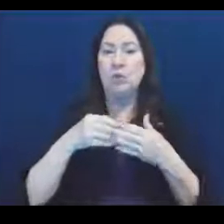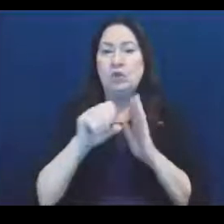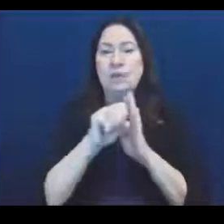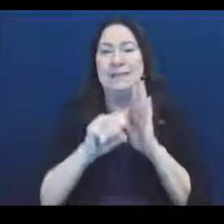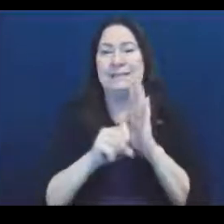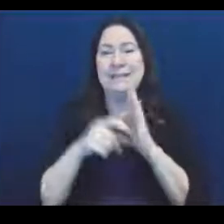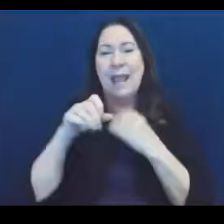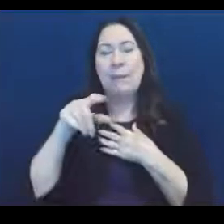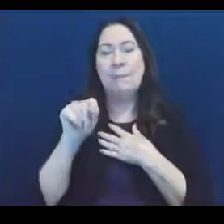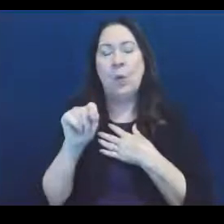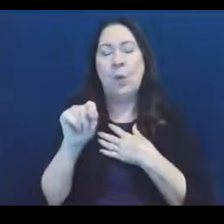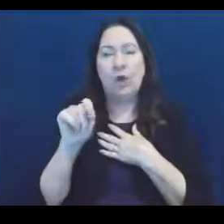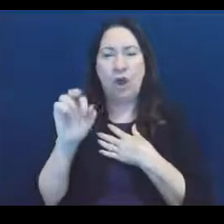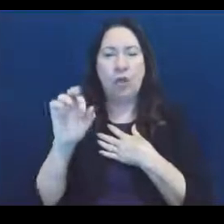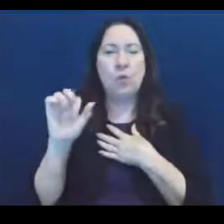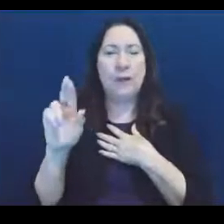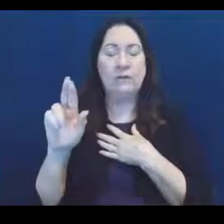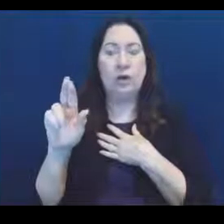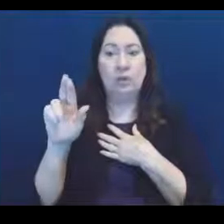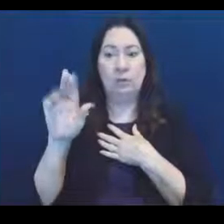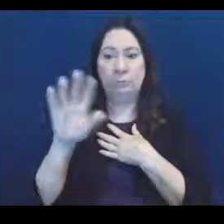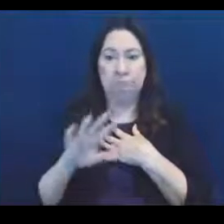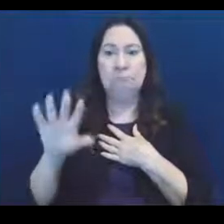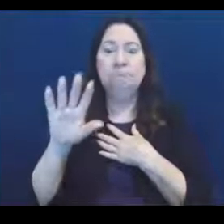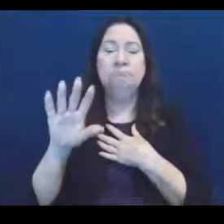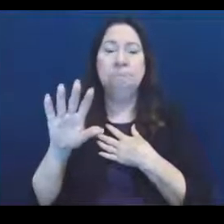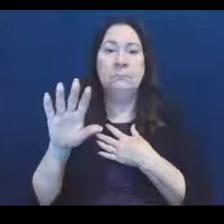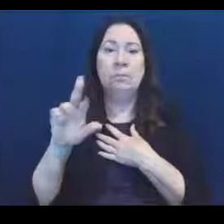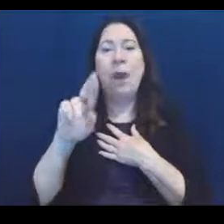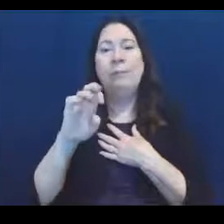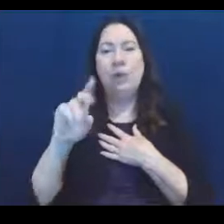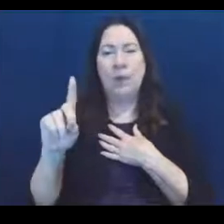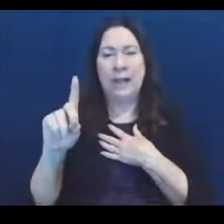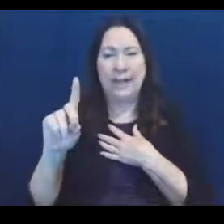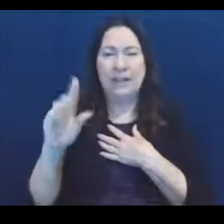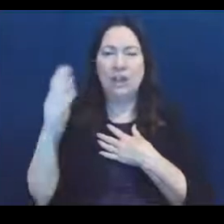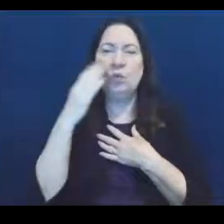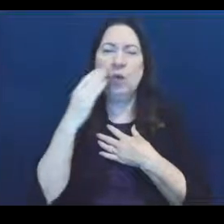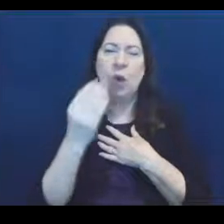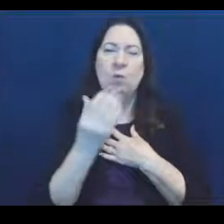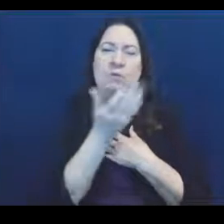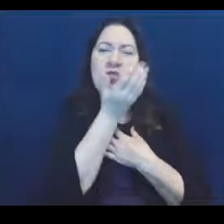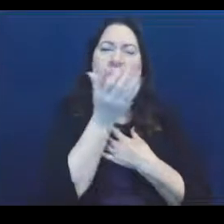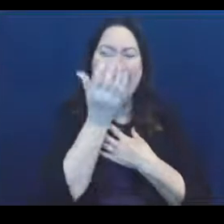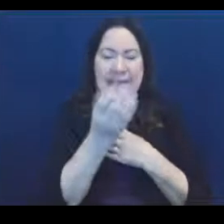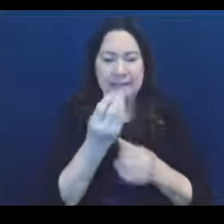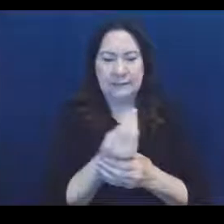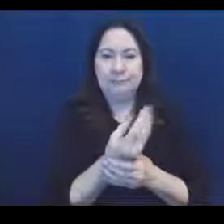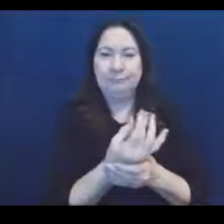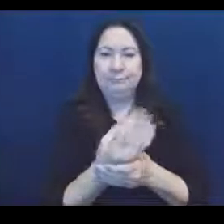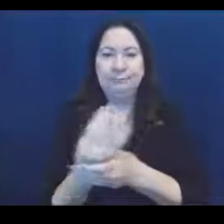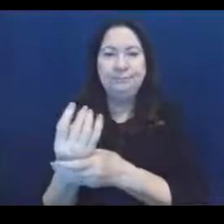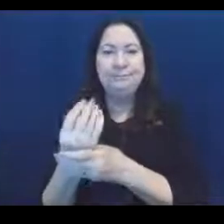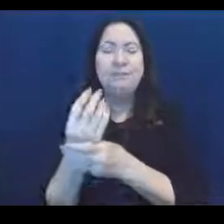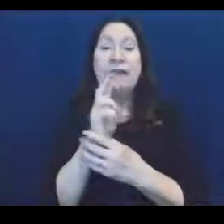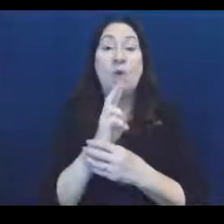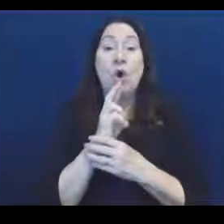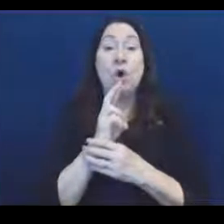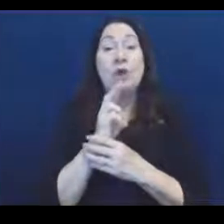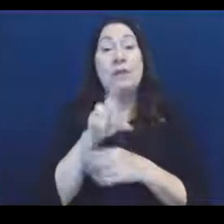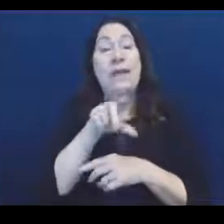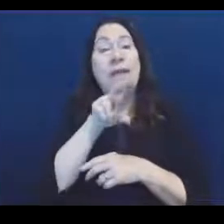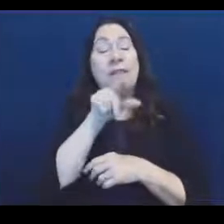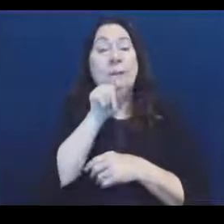Cape Fear River, and likely was an area of reeds, that's a grassy area near the river that the birds were using for their